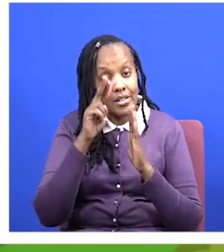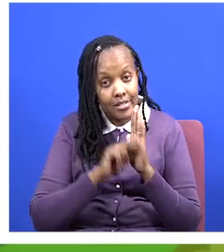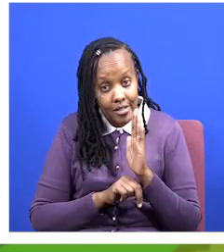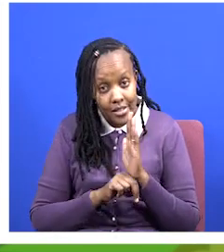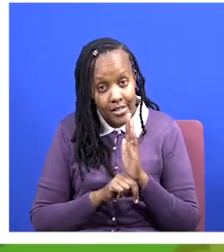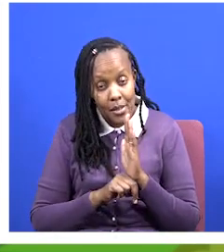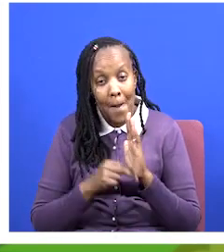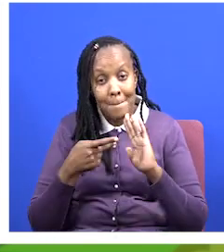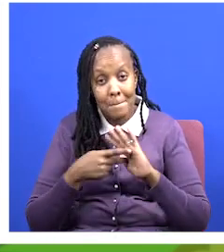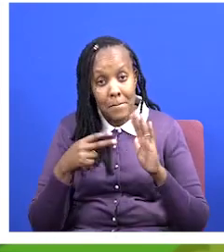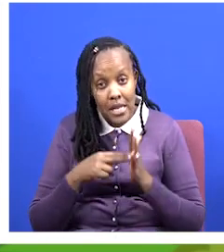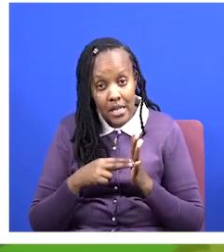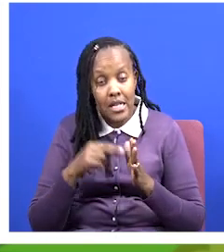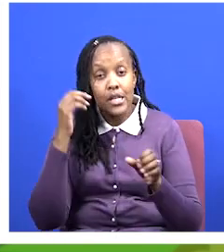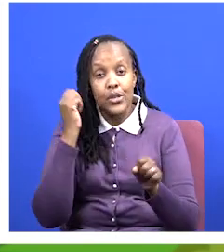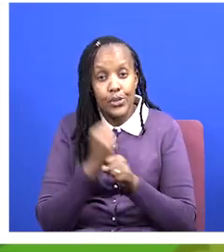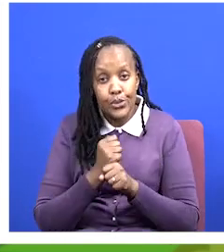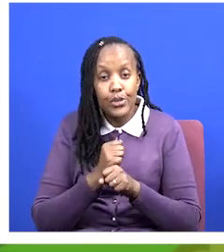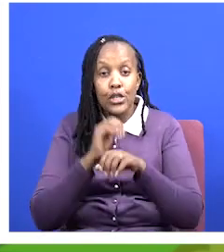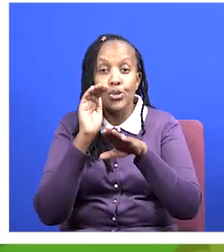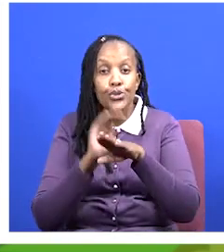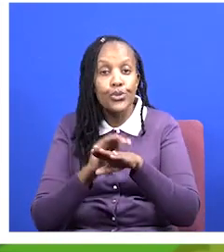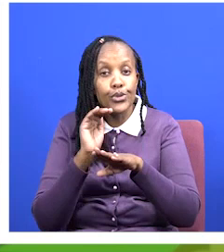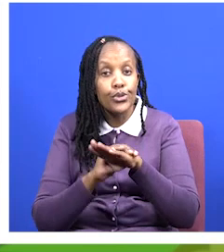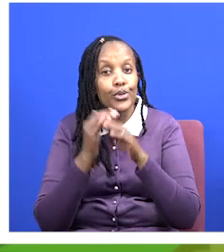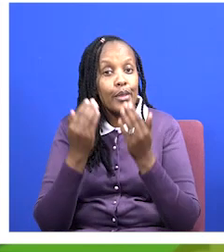Righteousness is doing the good thing.